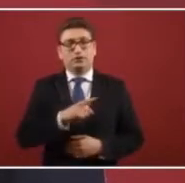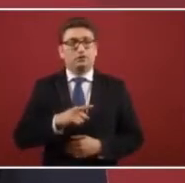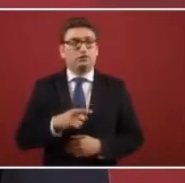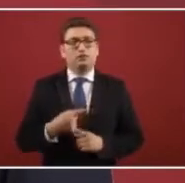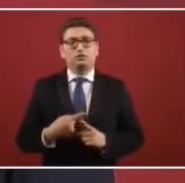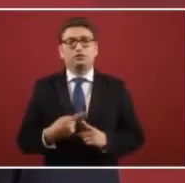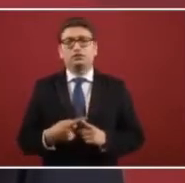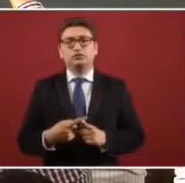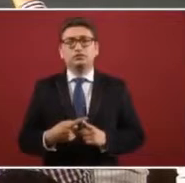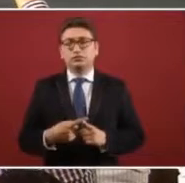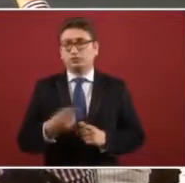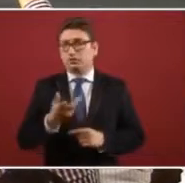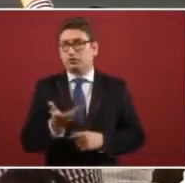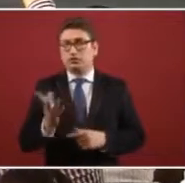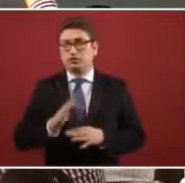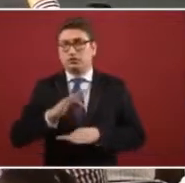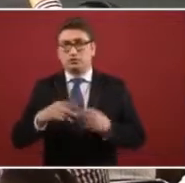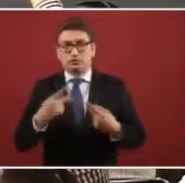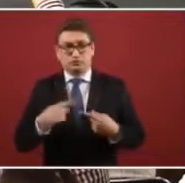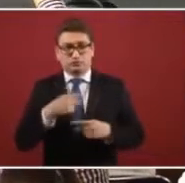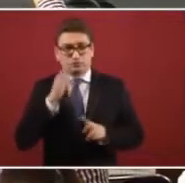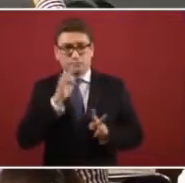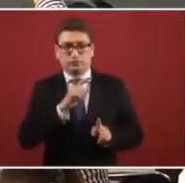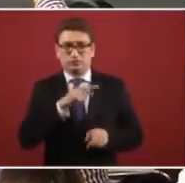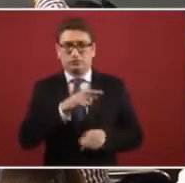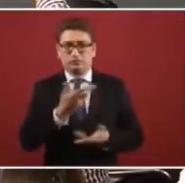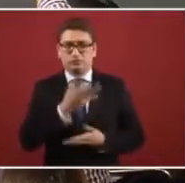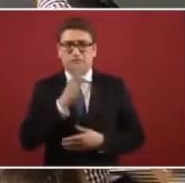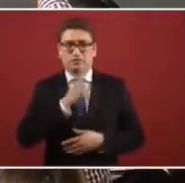no backing from the citizens,